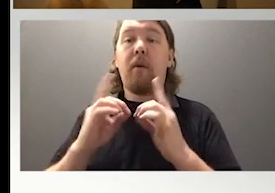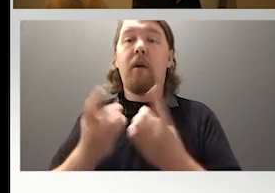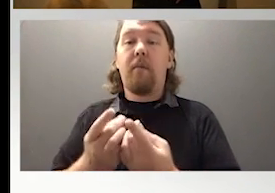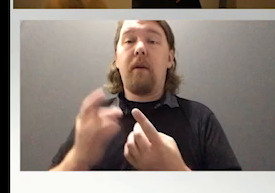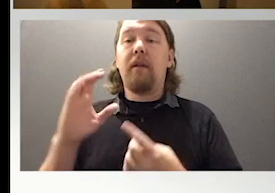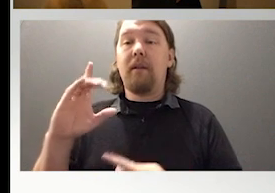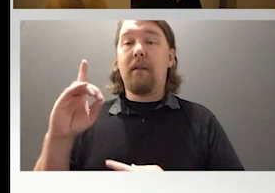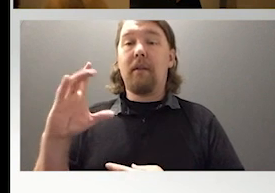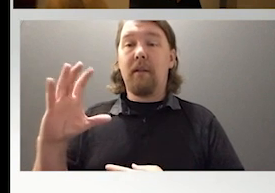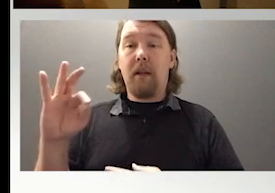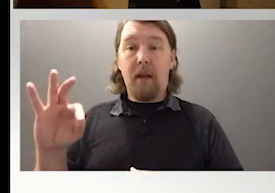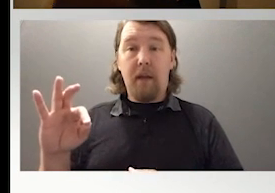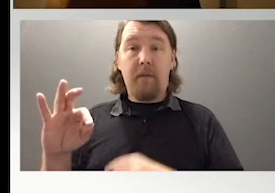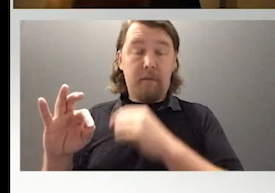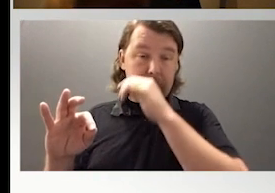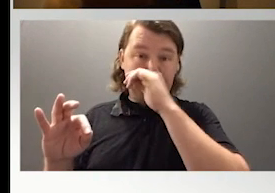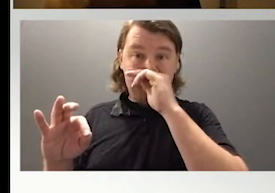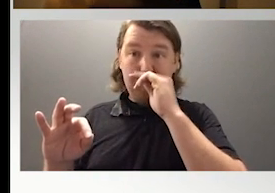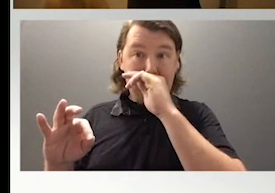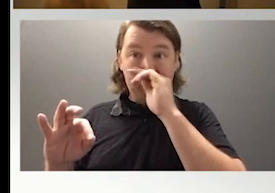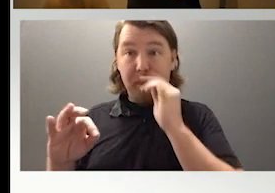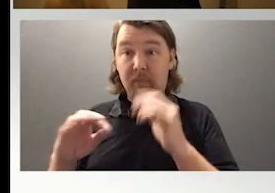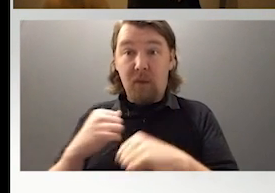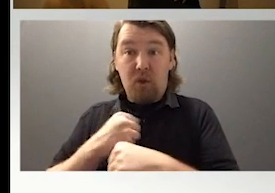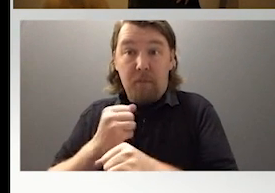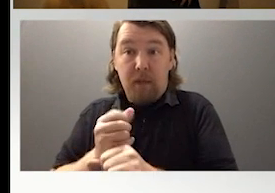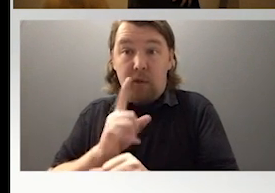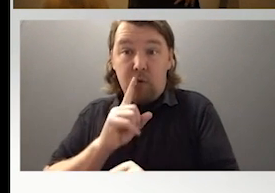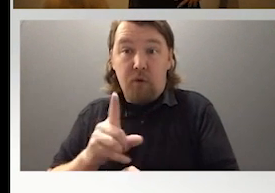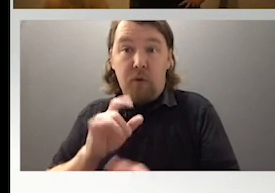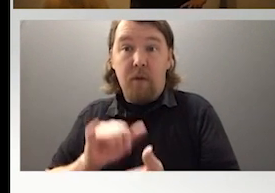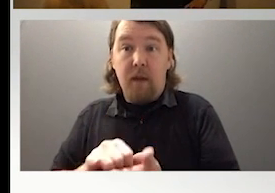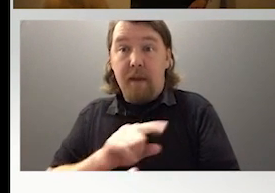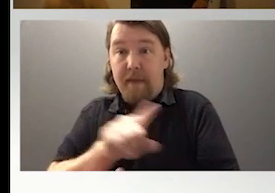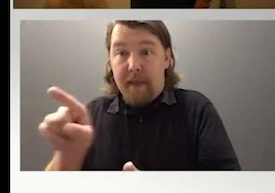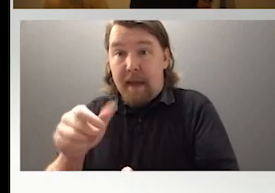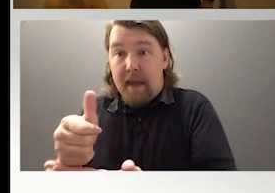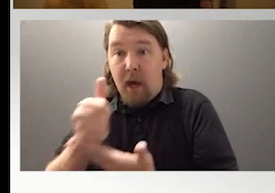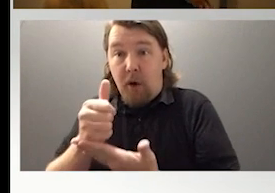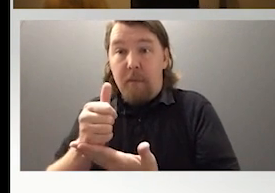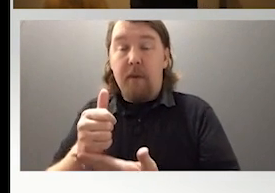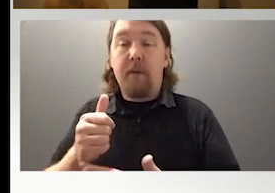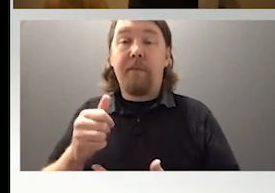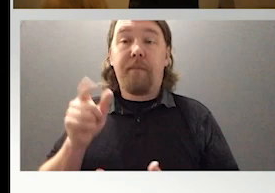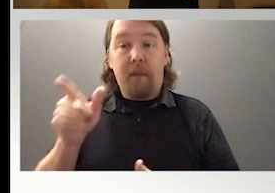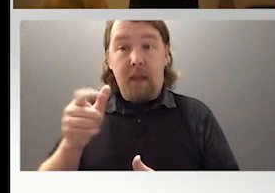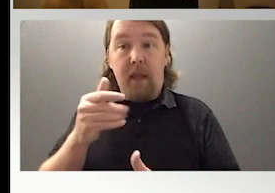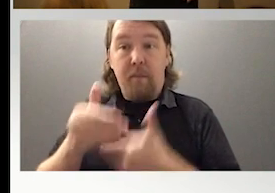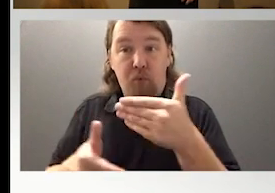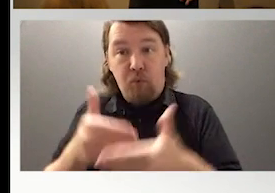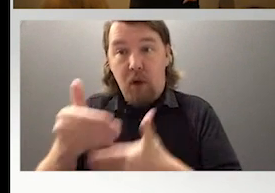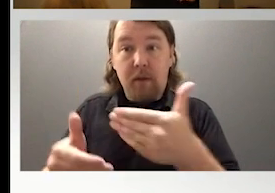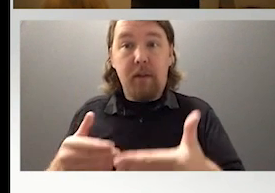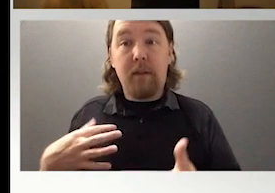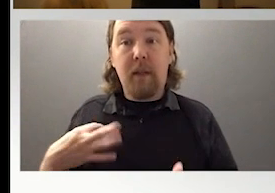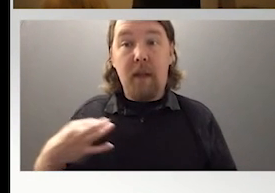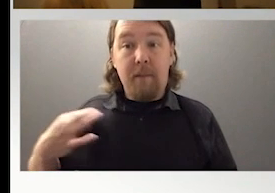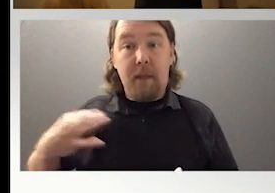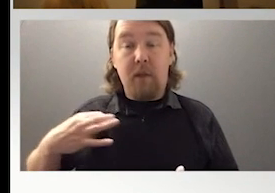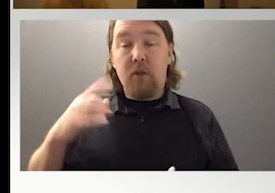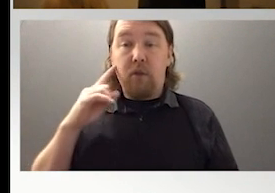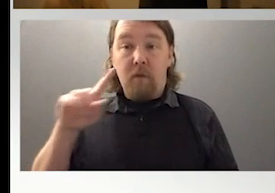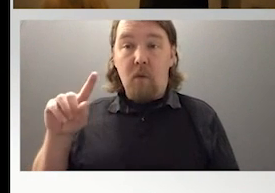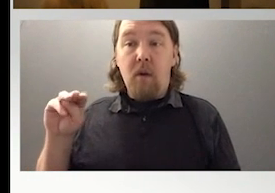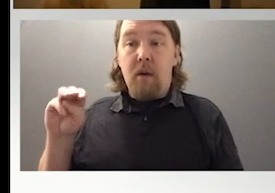in hand to make sure that they help, that they process these applications for